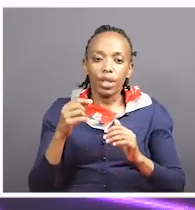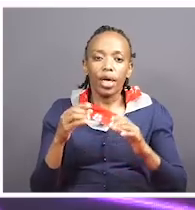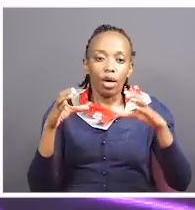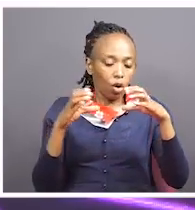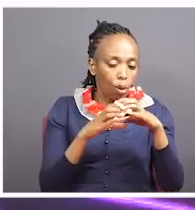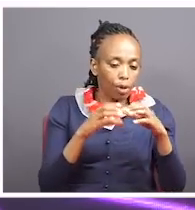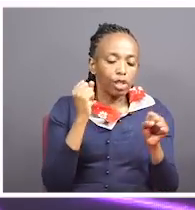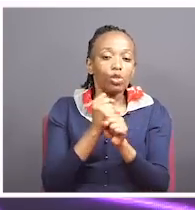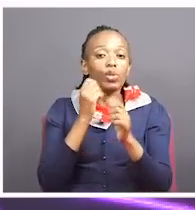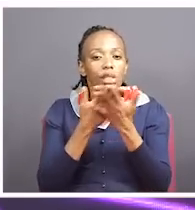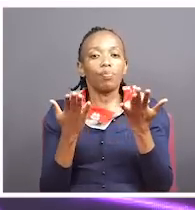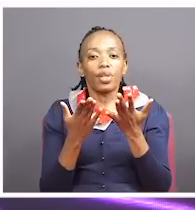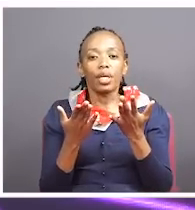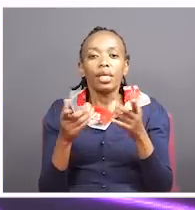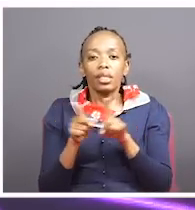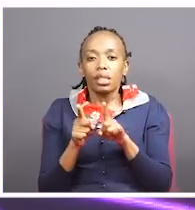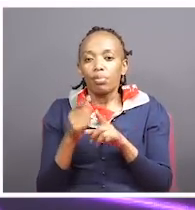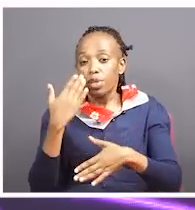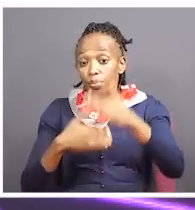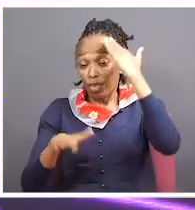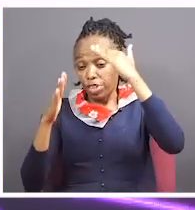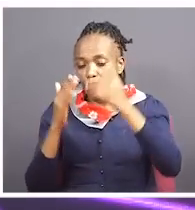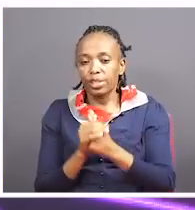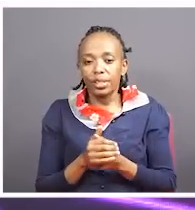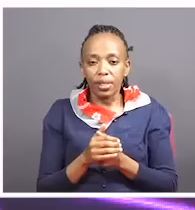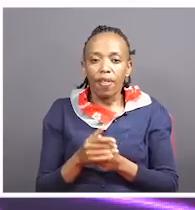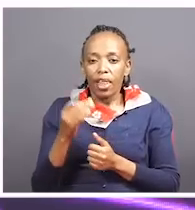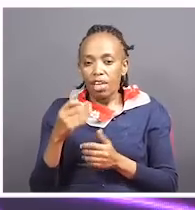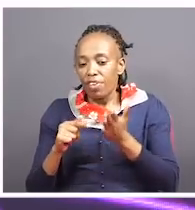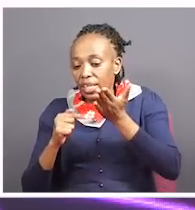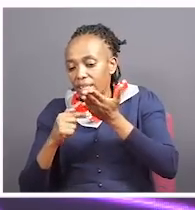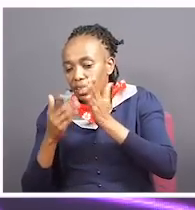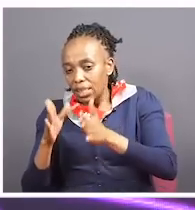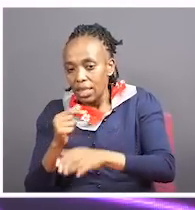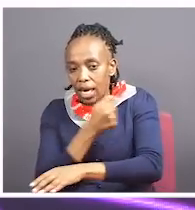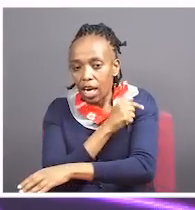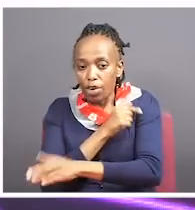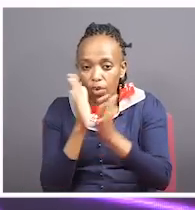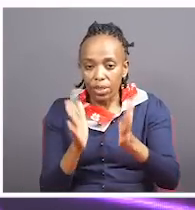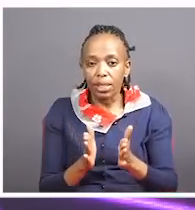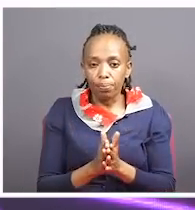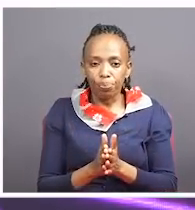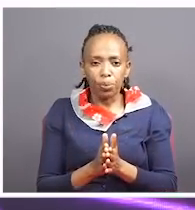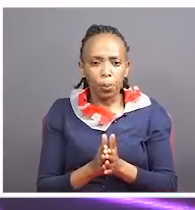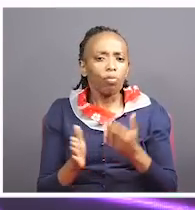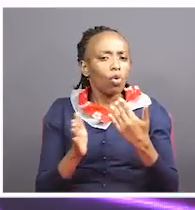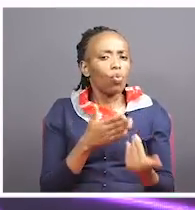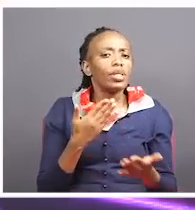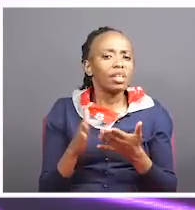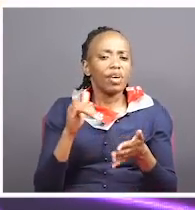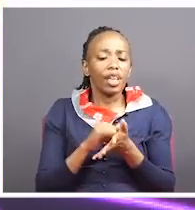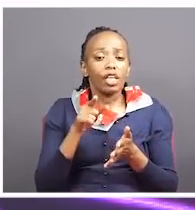are in the corporate sector, do something. You are in the professions. Whether you are an engineer, a doctor, whatever